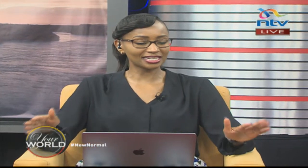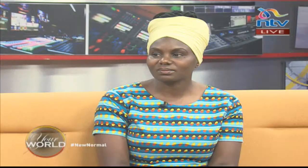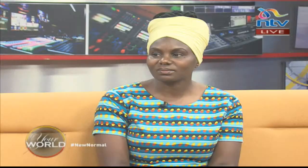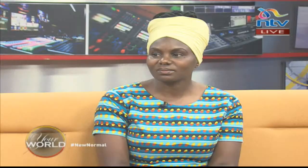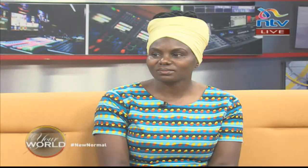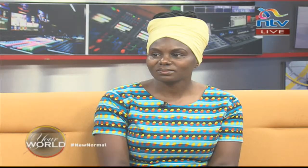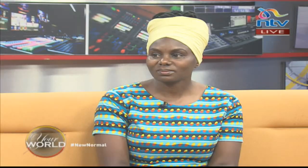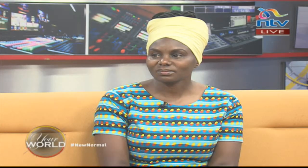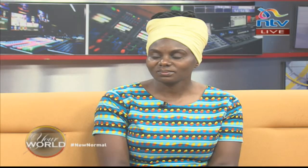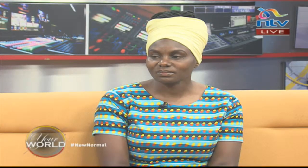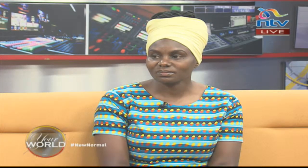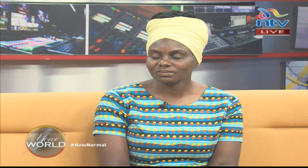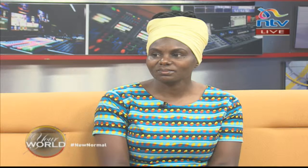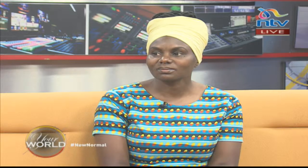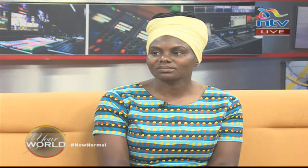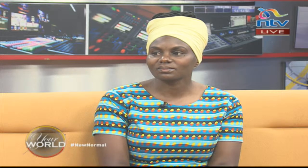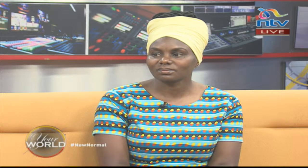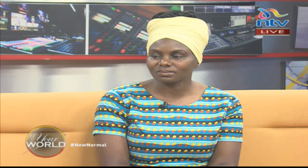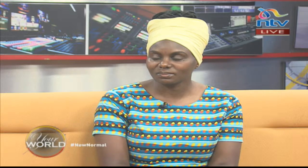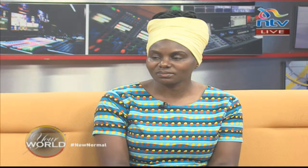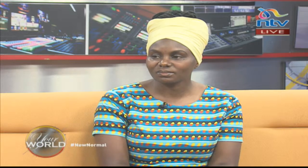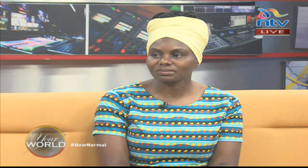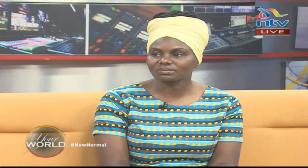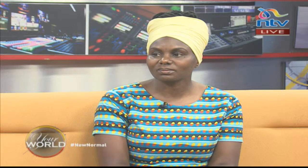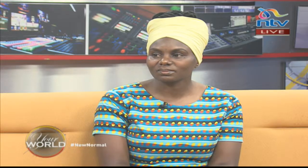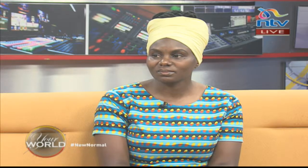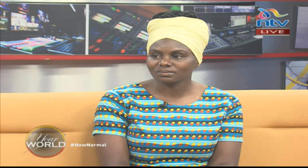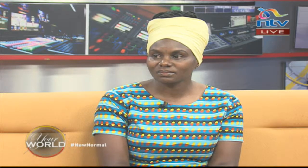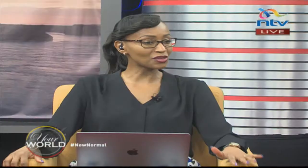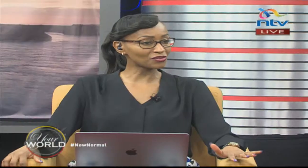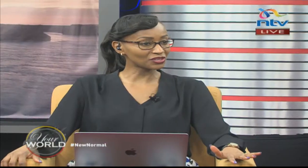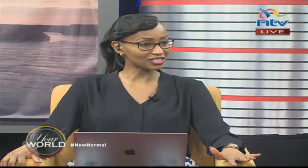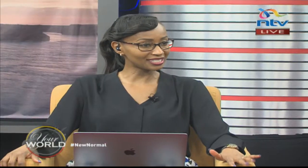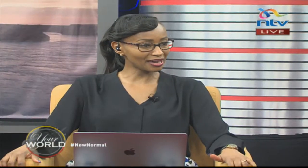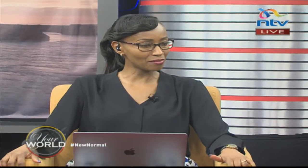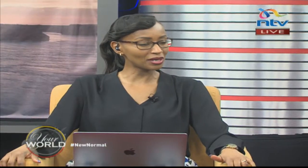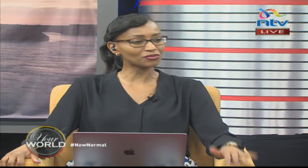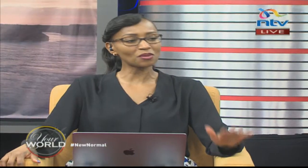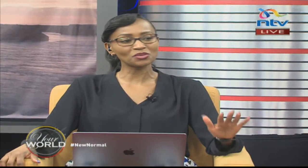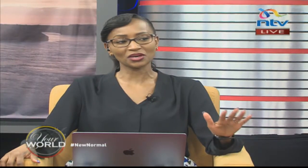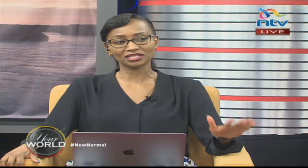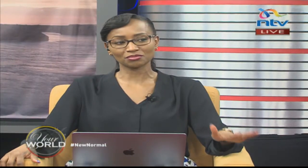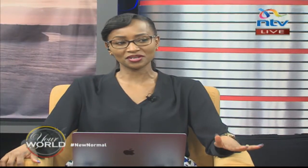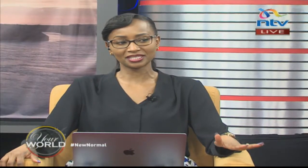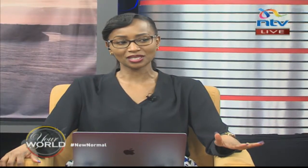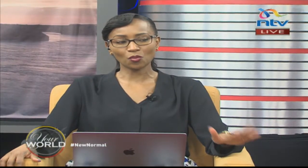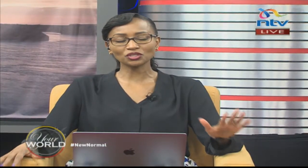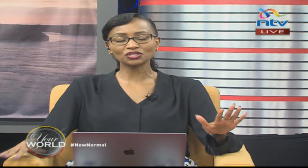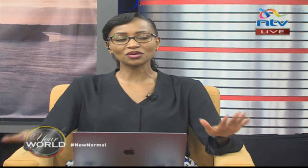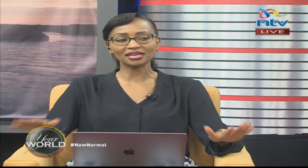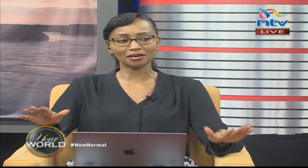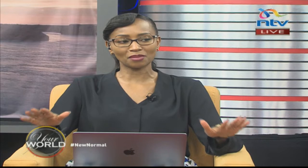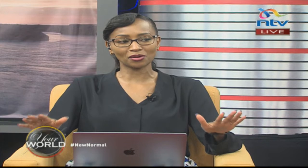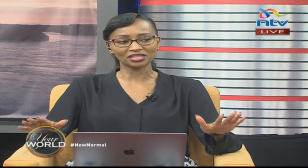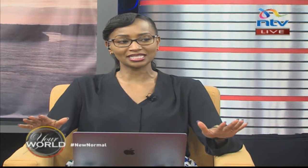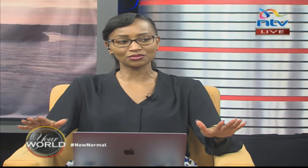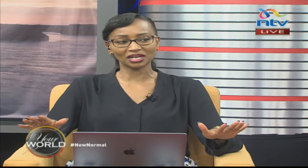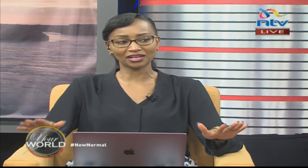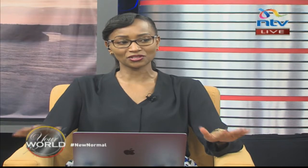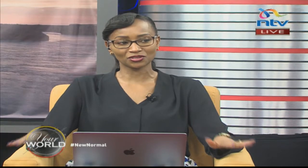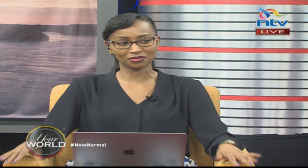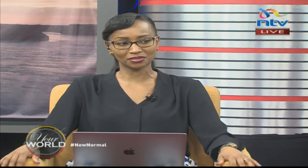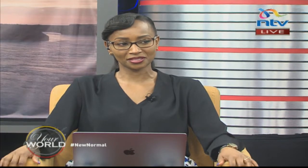about relationships amongst those living with disability today for the first time. But from your experience, what's unique about